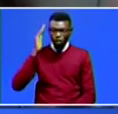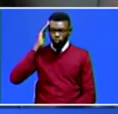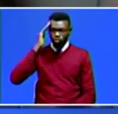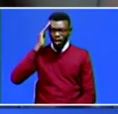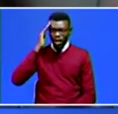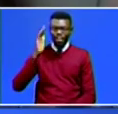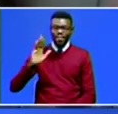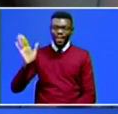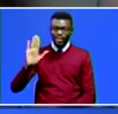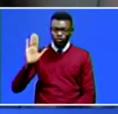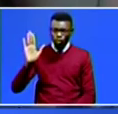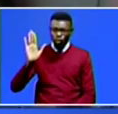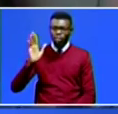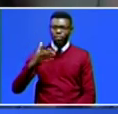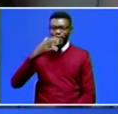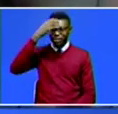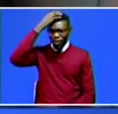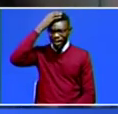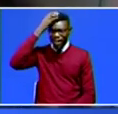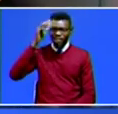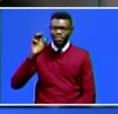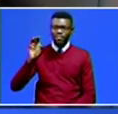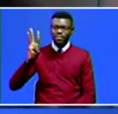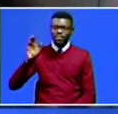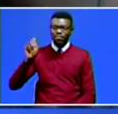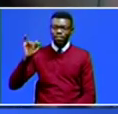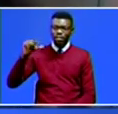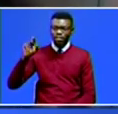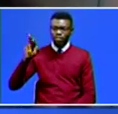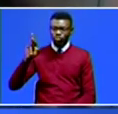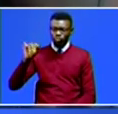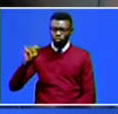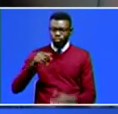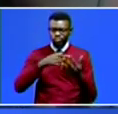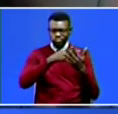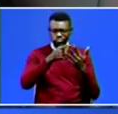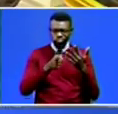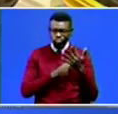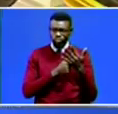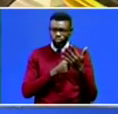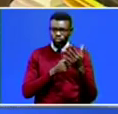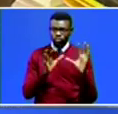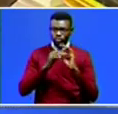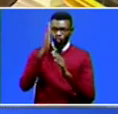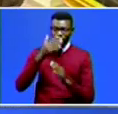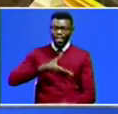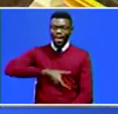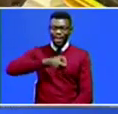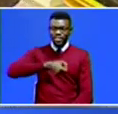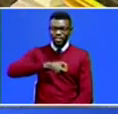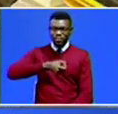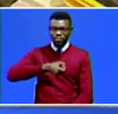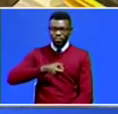Charity Ngilu coming, Kibwana, Waiguru, all these are coming under the framework of the handshake. We have now the